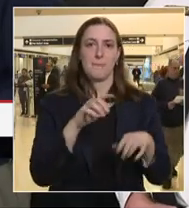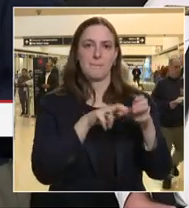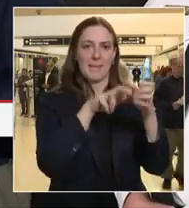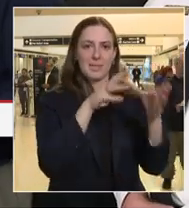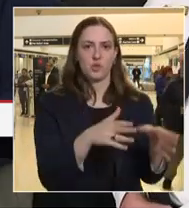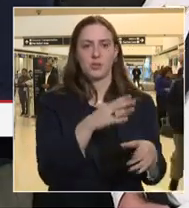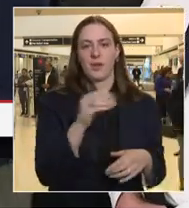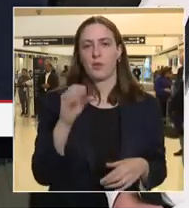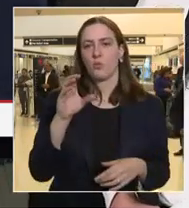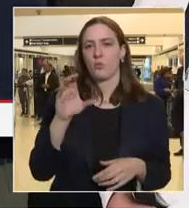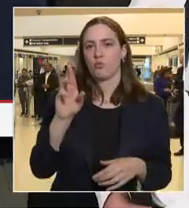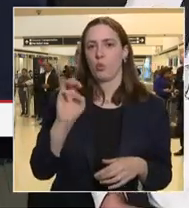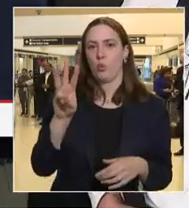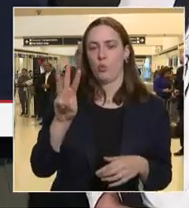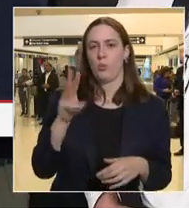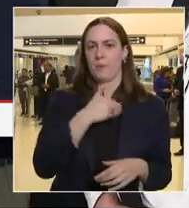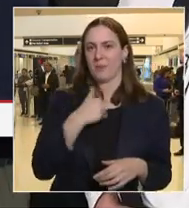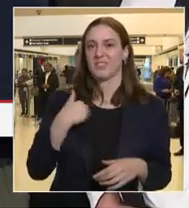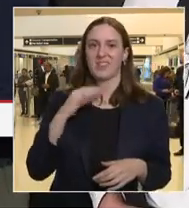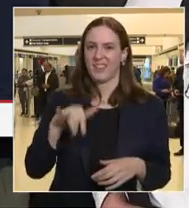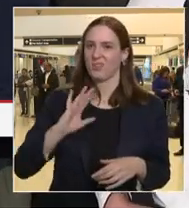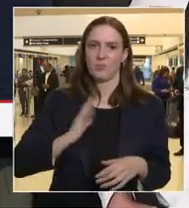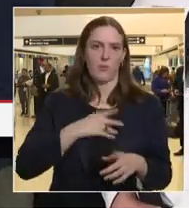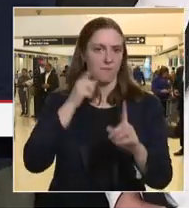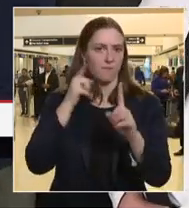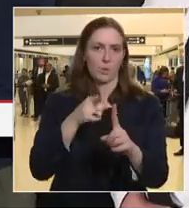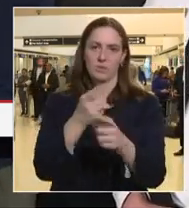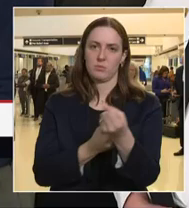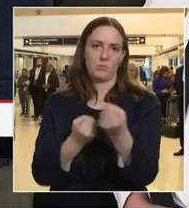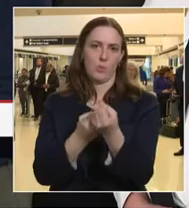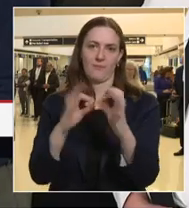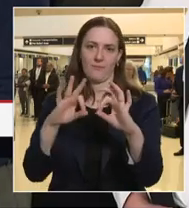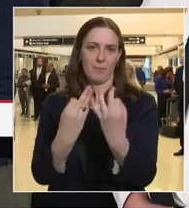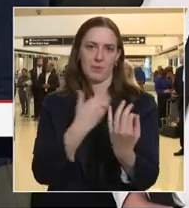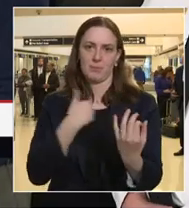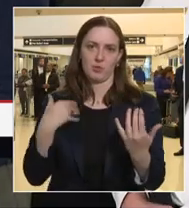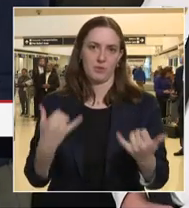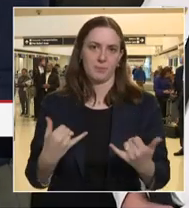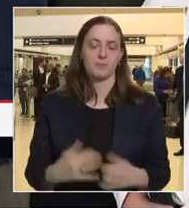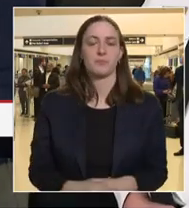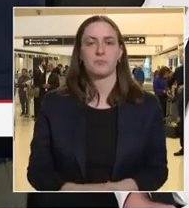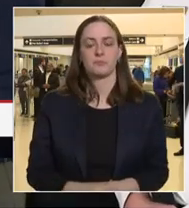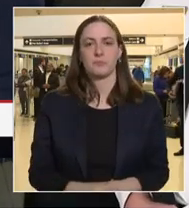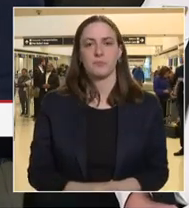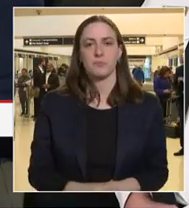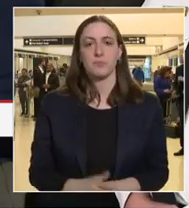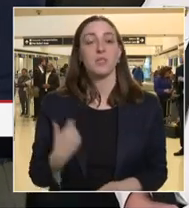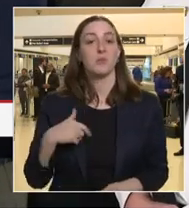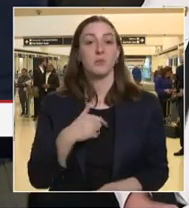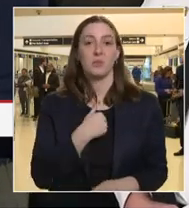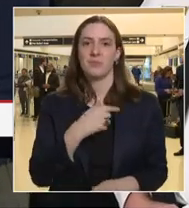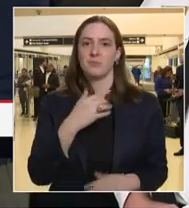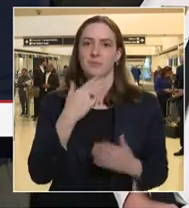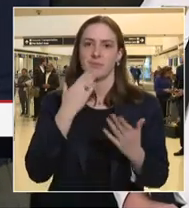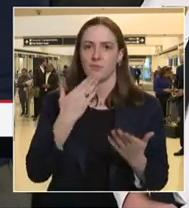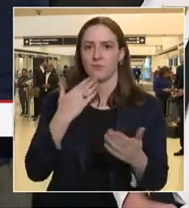sole focus. And we're so grateful for the first responders. They've been working through the